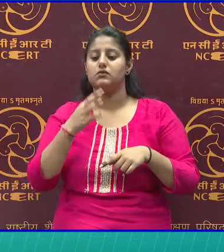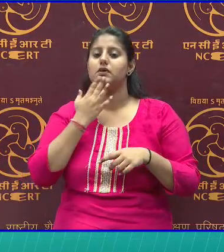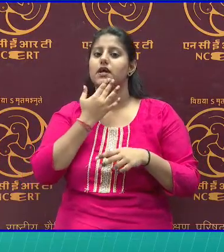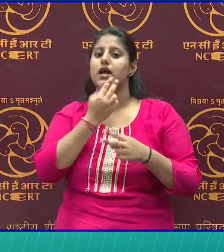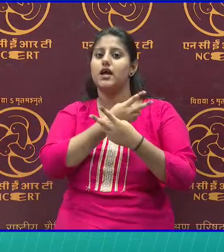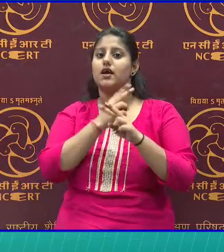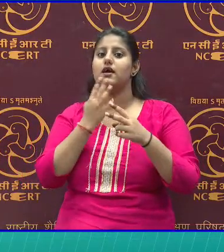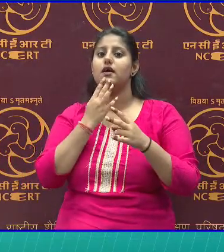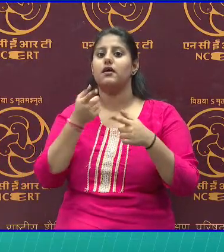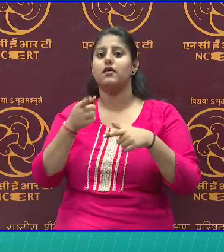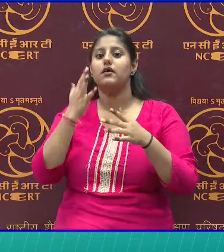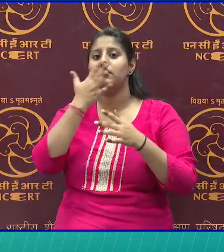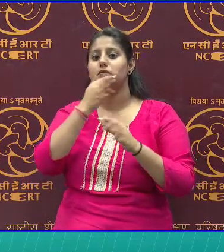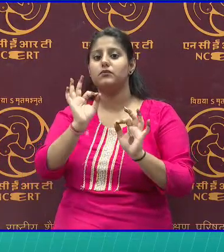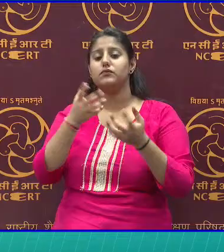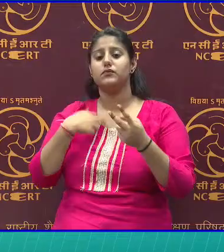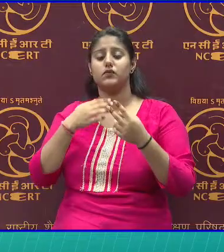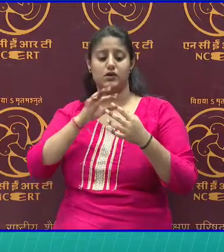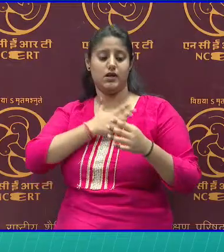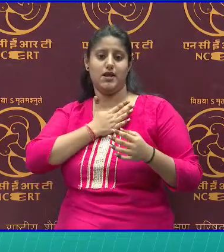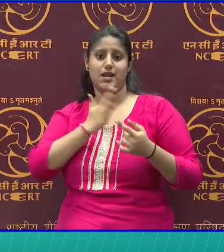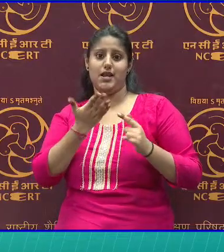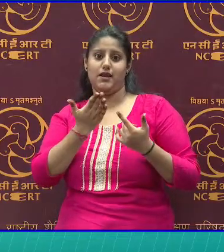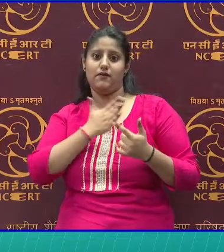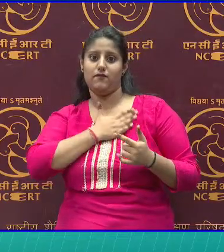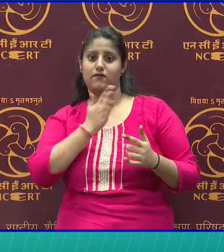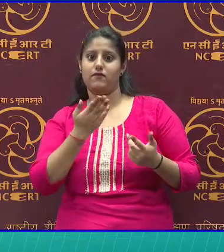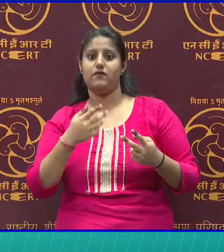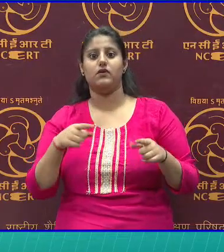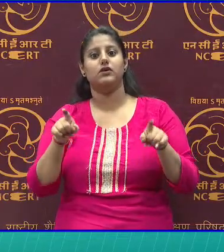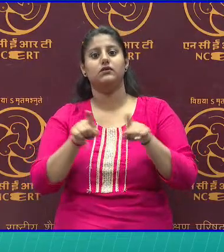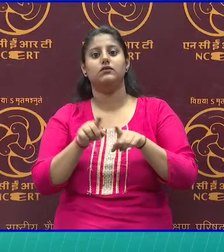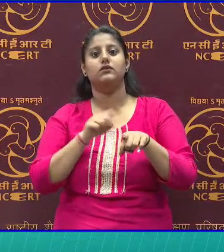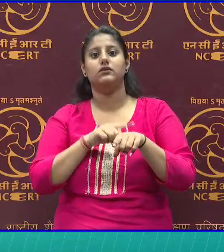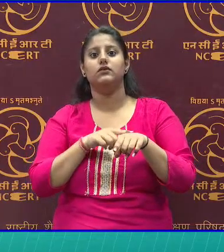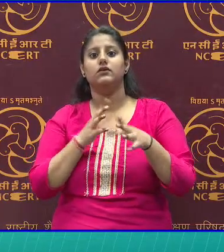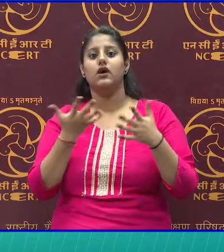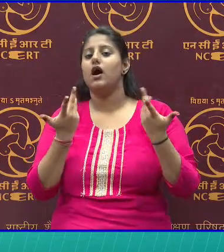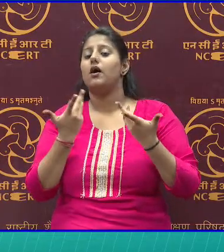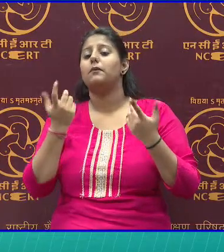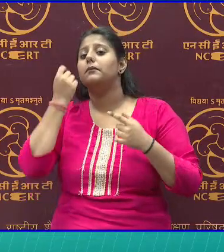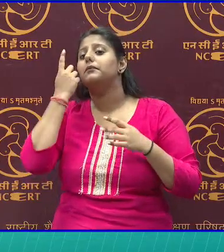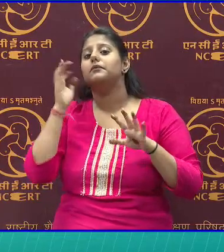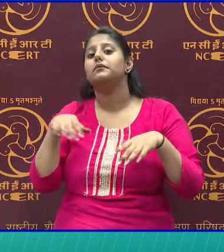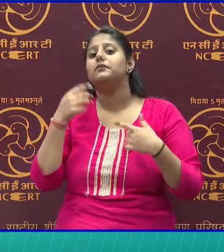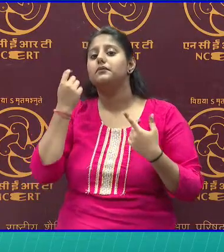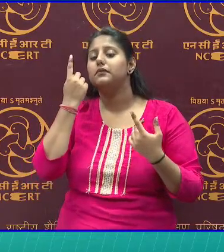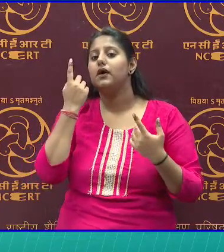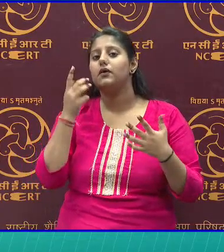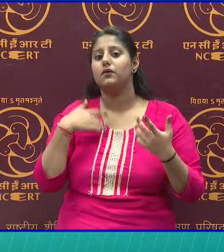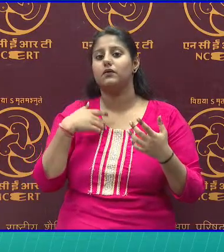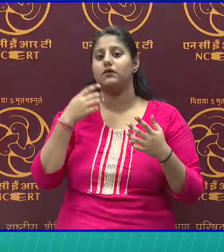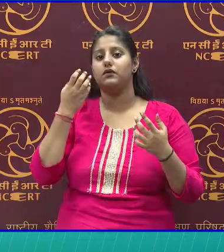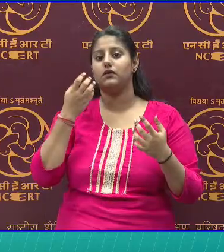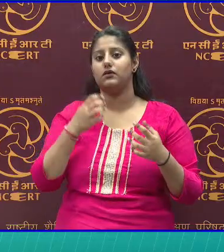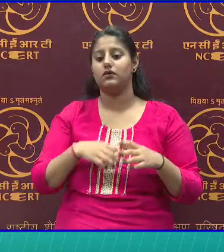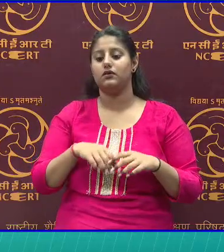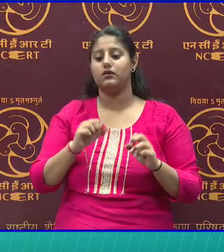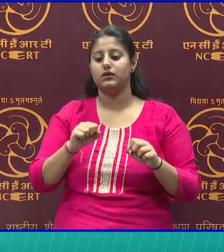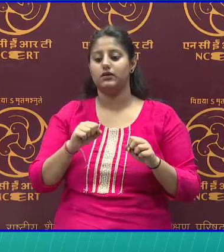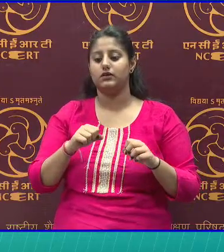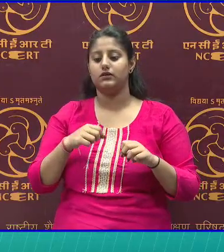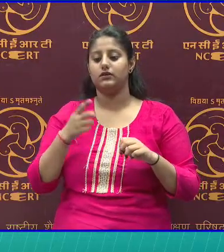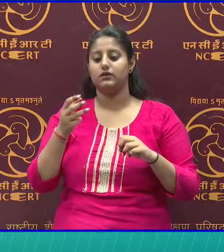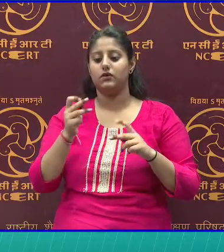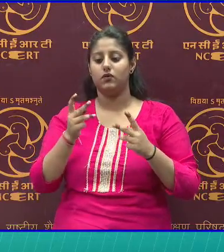beauty, appreciating the beauty of the leaf. At the same time, how do they understand the concepts in it? Show,